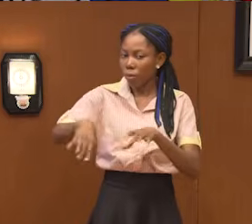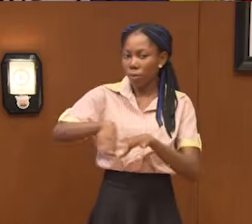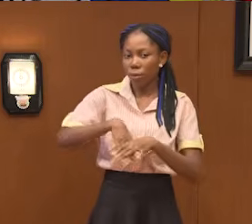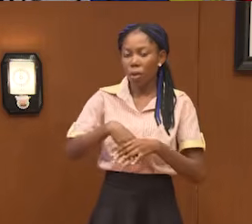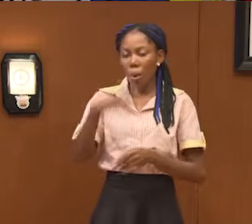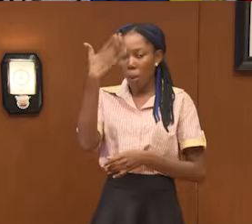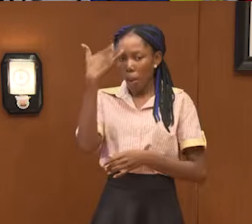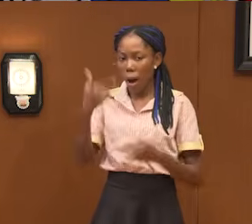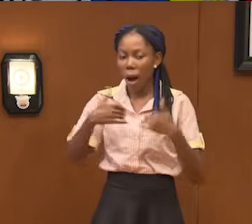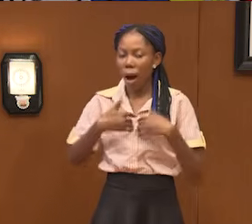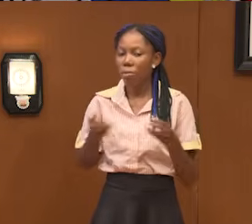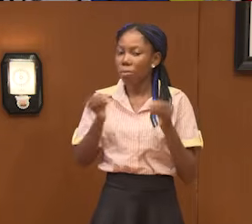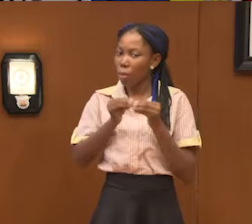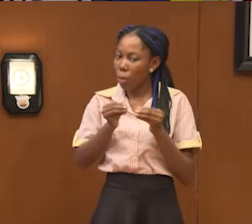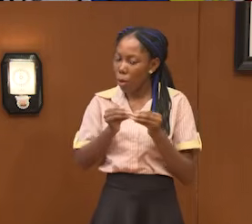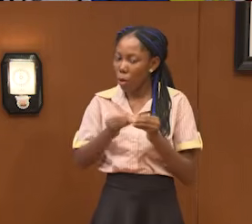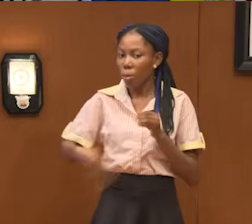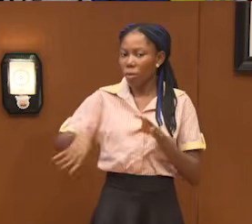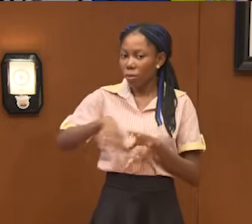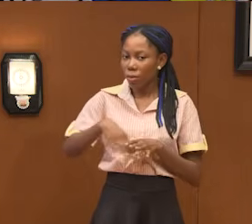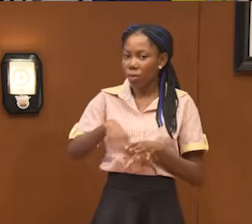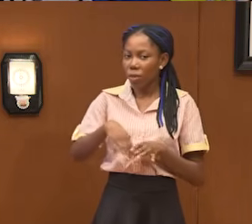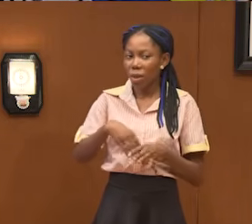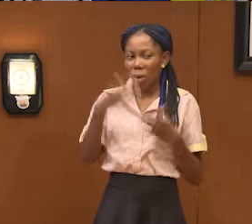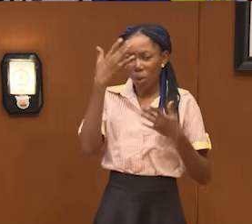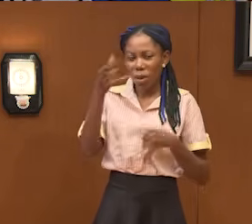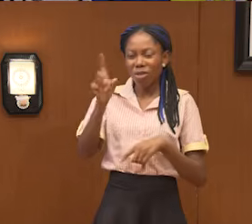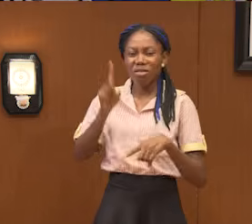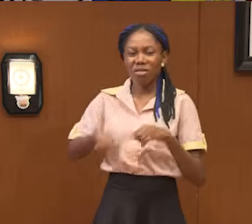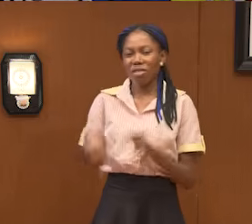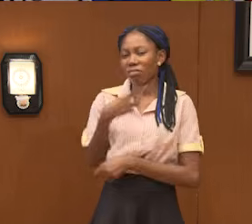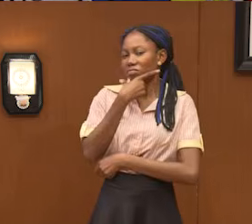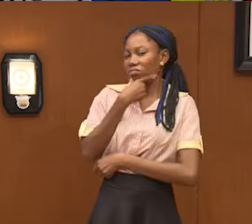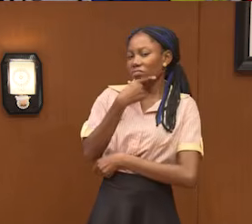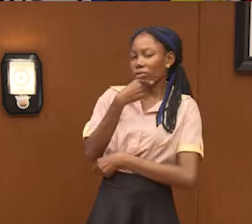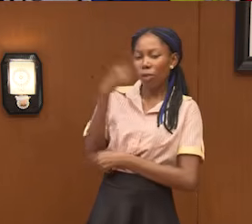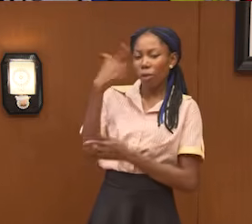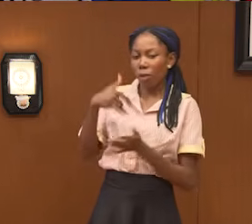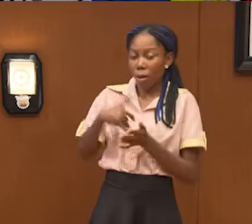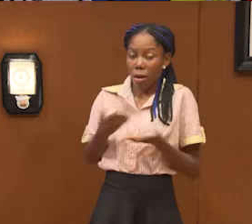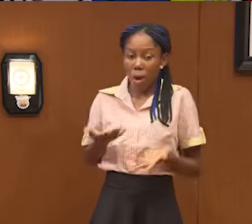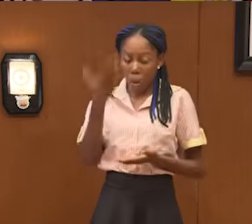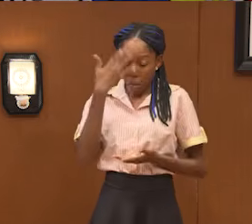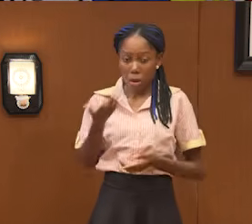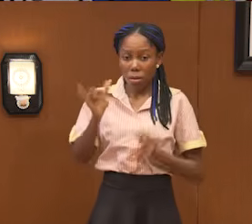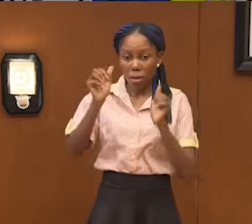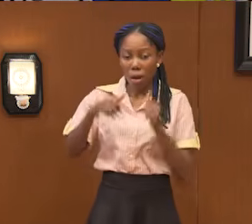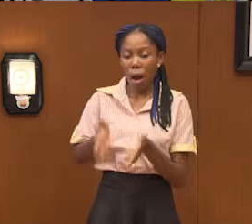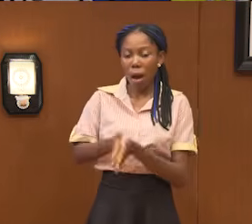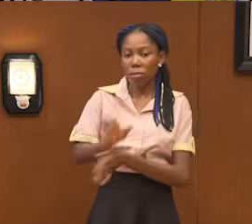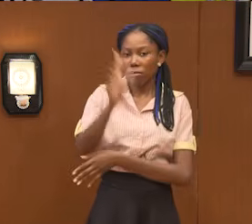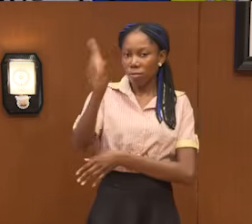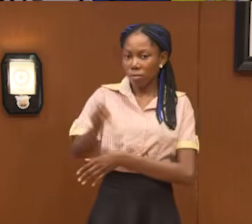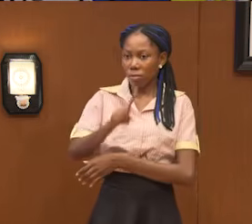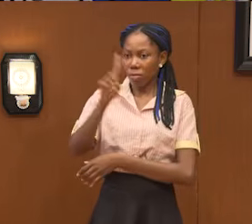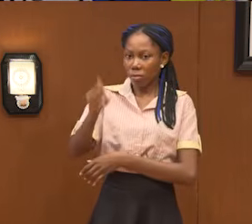get reports from the marriage counselors. You can't pretend to them. They see through. Because they ask you questions. They